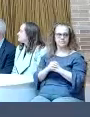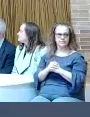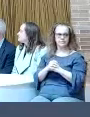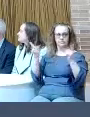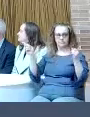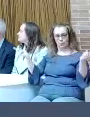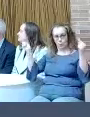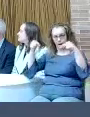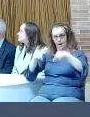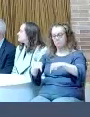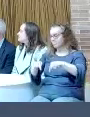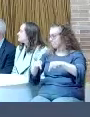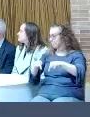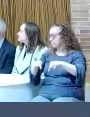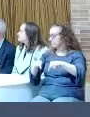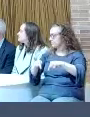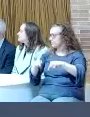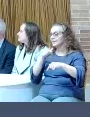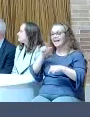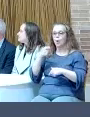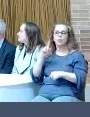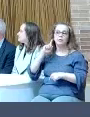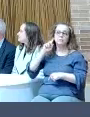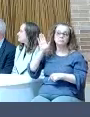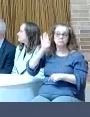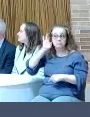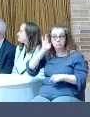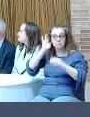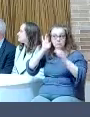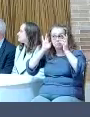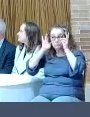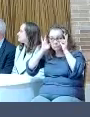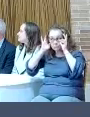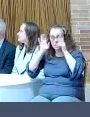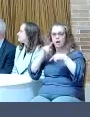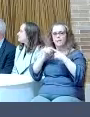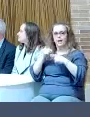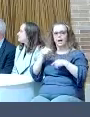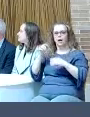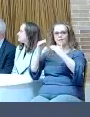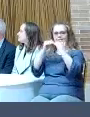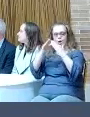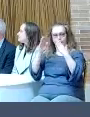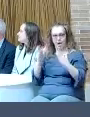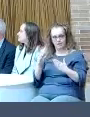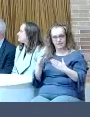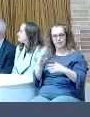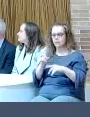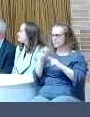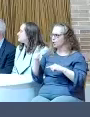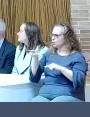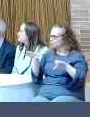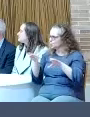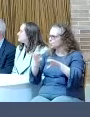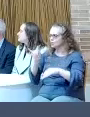come to not only hear about fair housing but to do who who's doing their job because as Realtors we